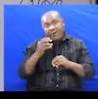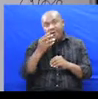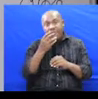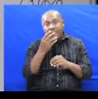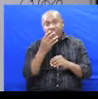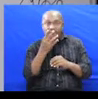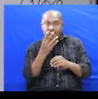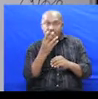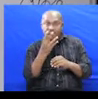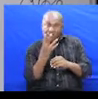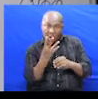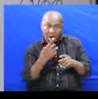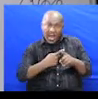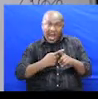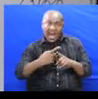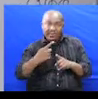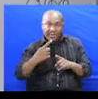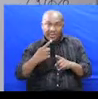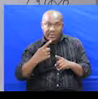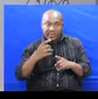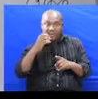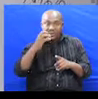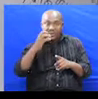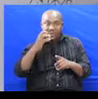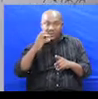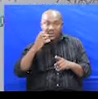given 10 grams